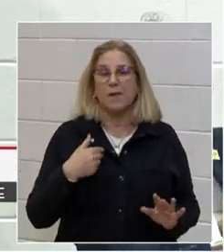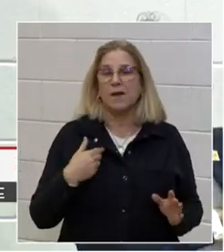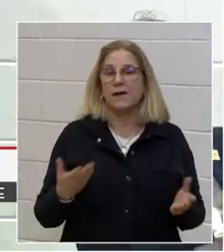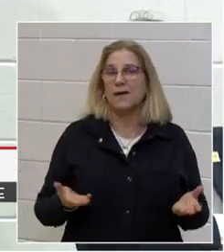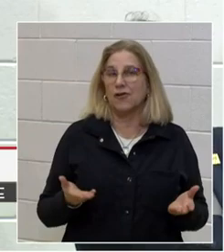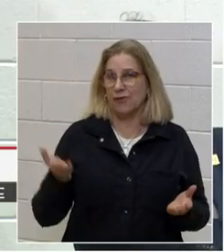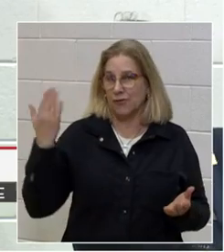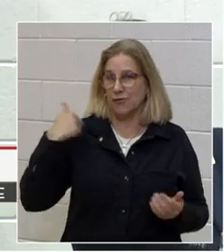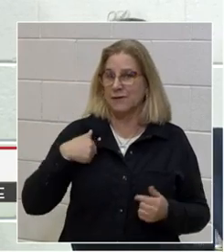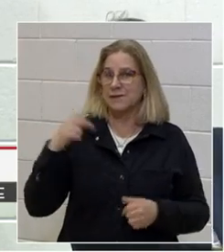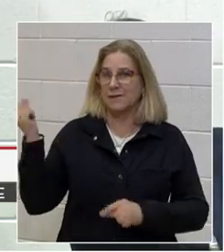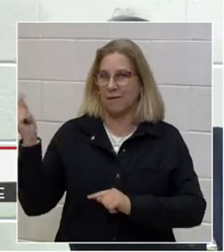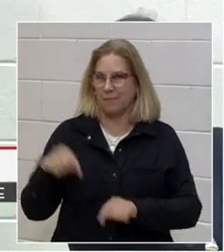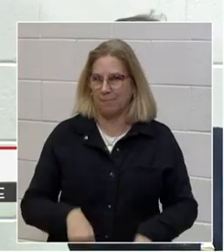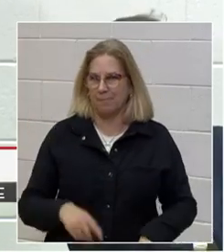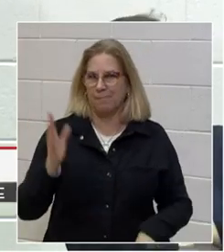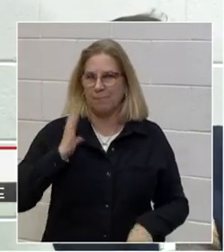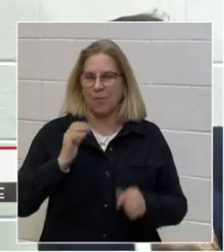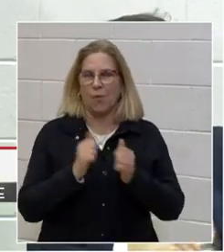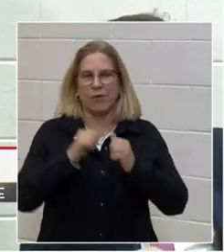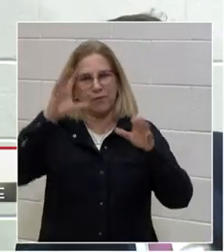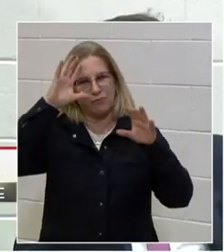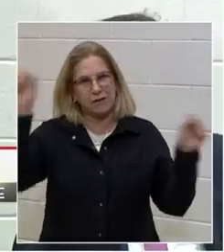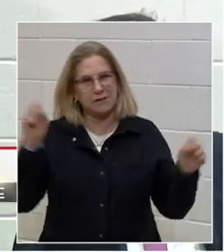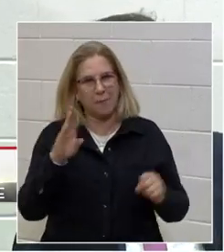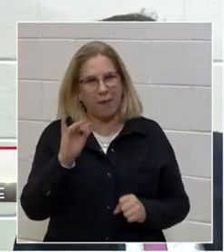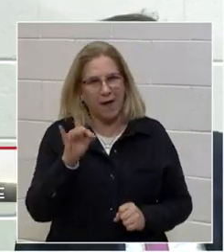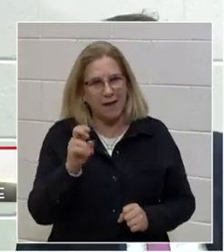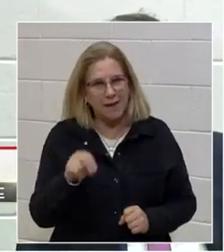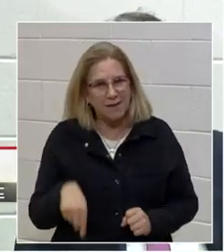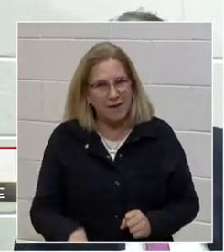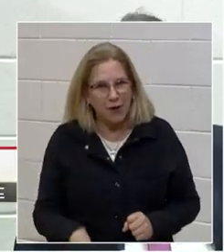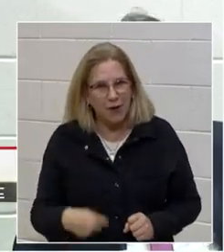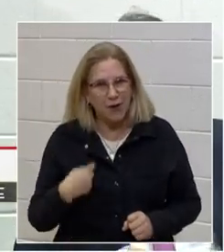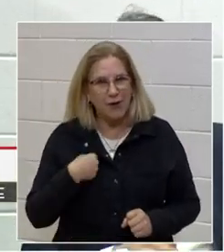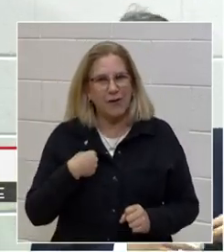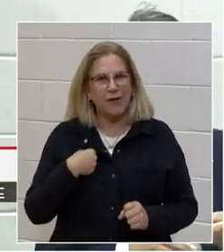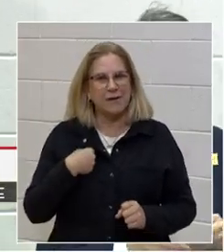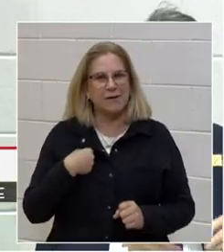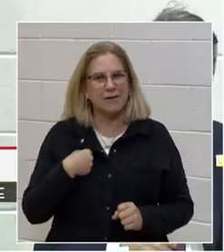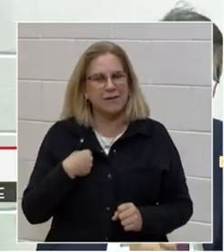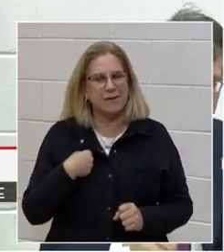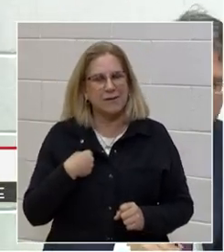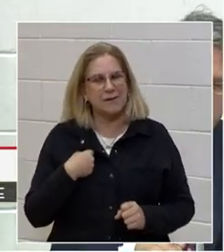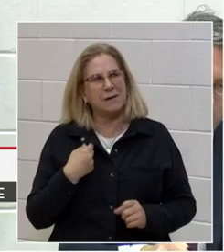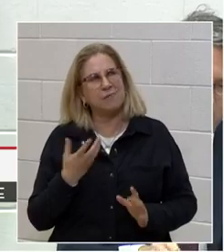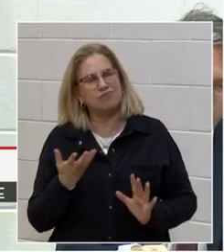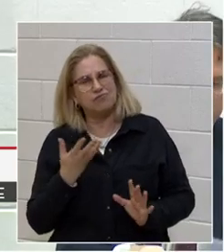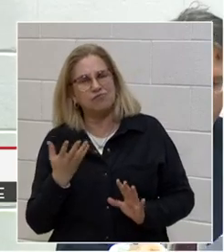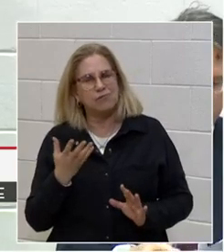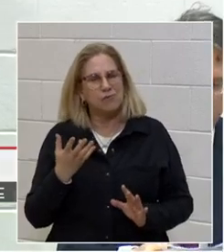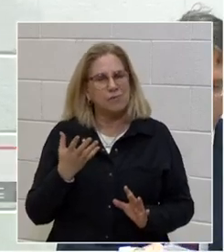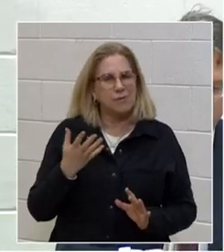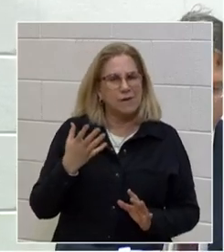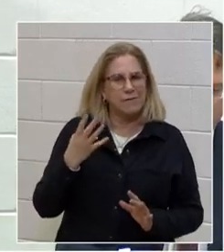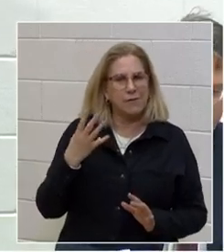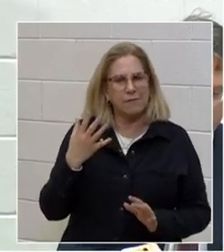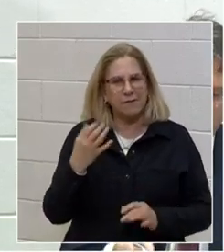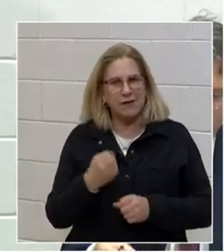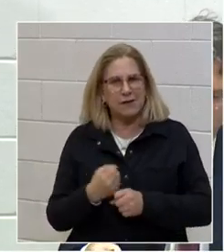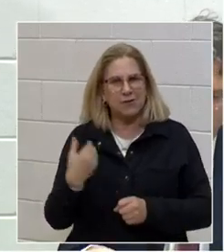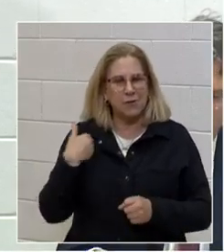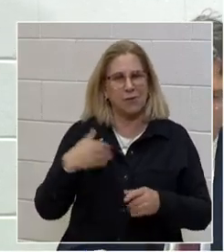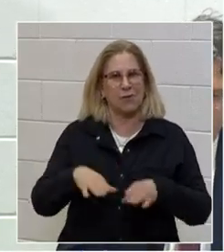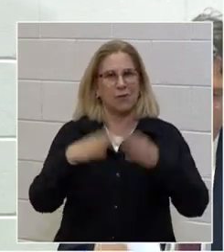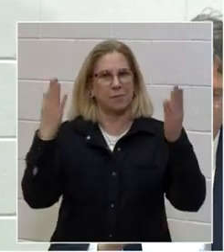actually wasn't even that long. It seems that we opened this beautiful new middle school in Ward